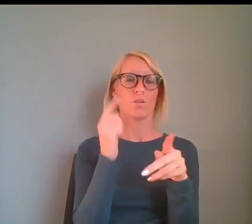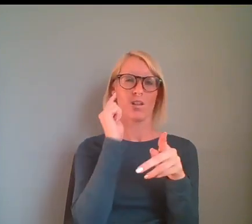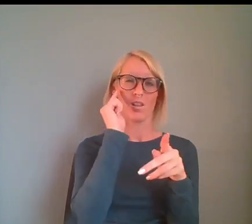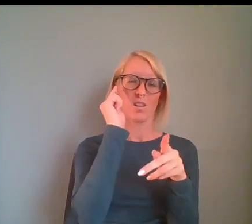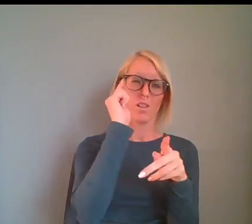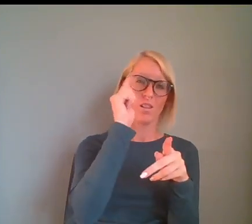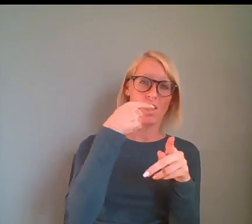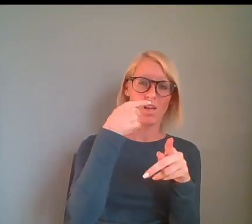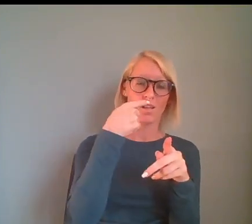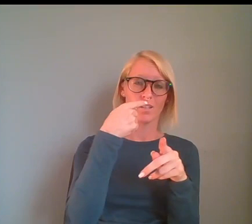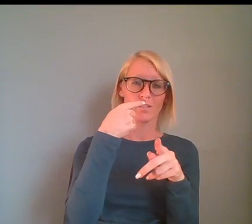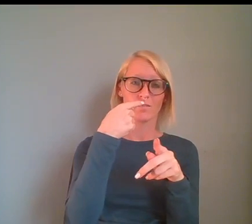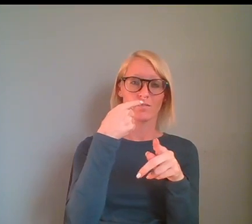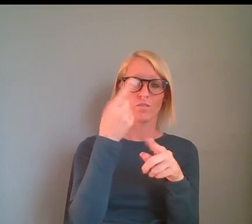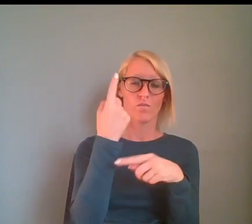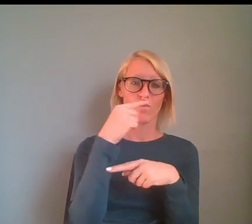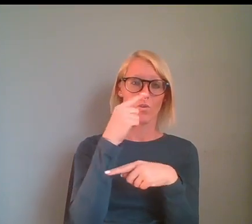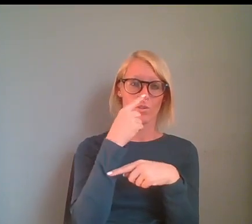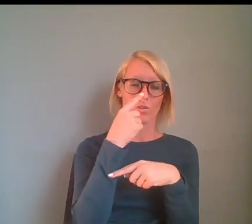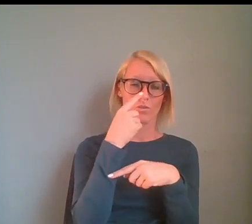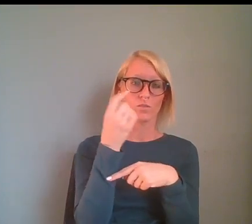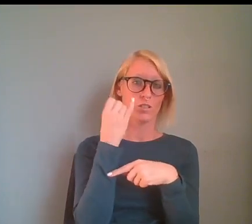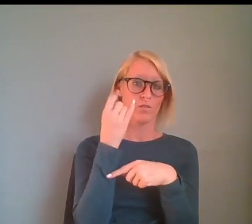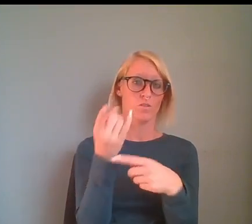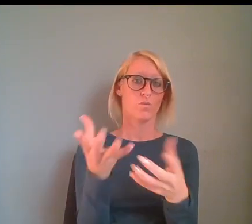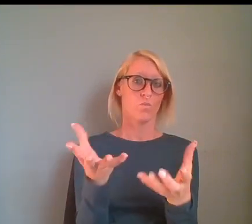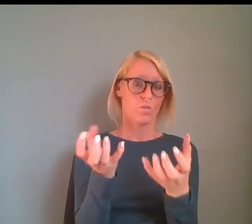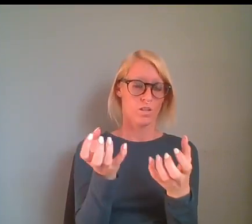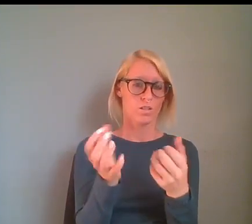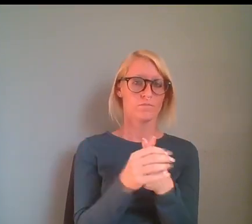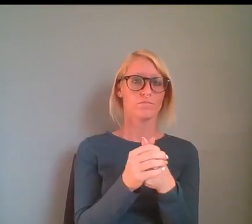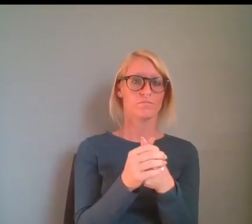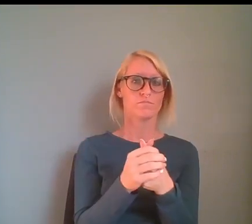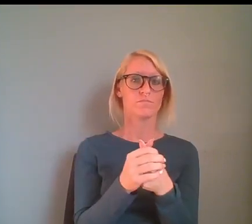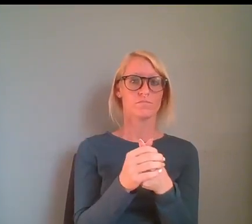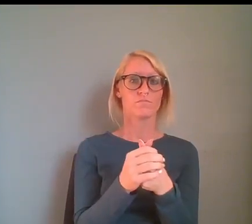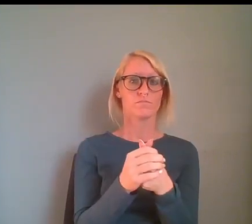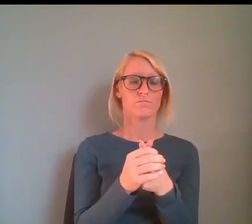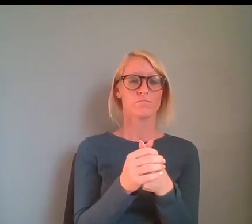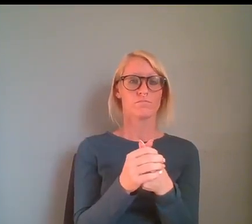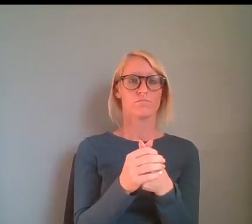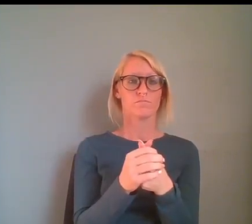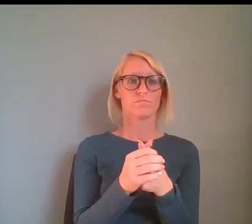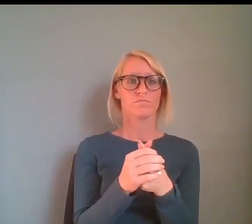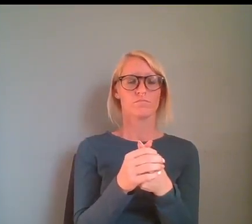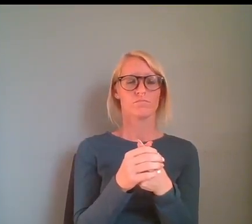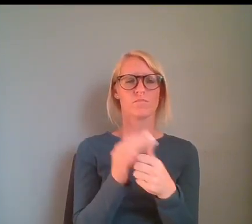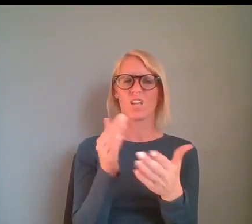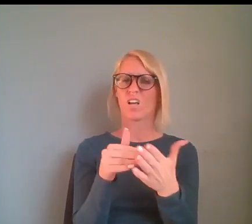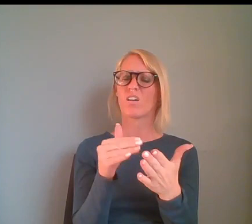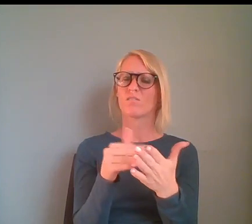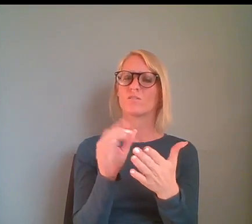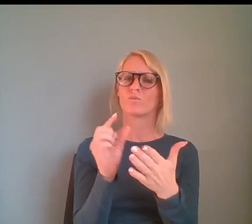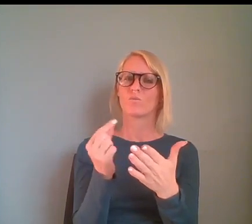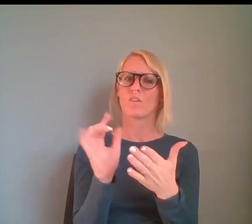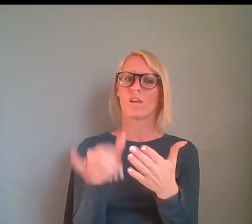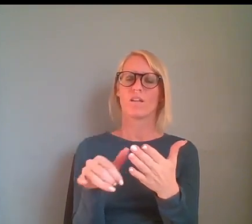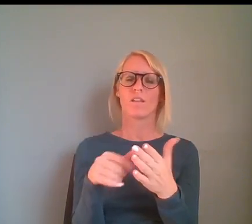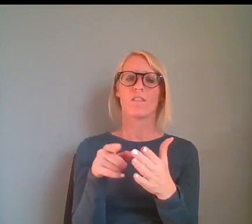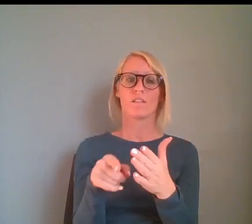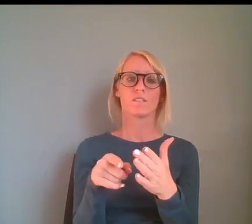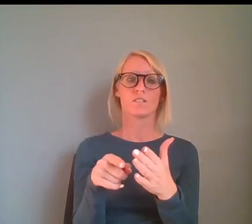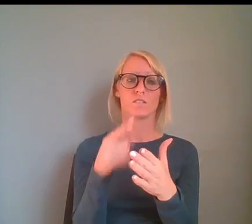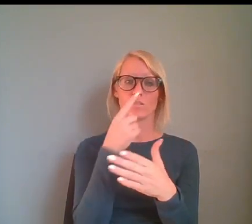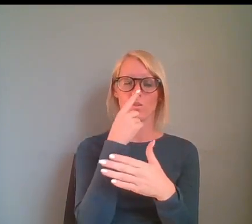nose. You can do that if you want. I do that quite a bit in my drawing. This nose is just shaded.